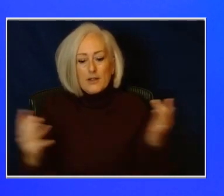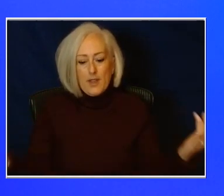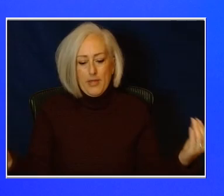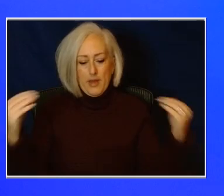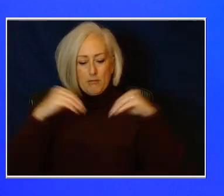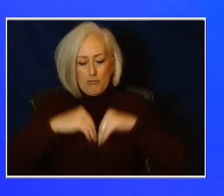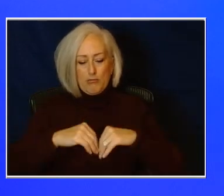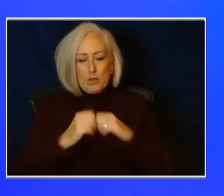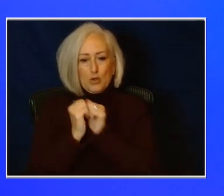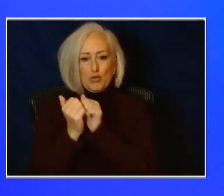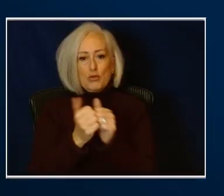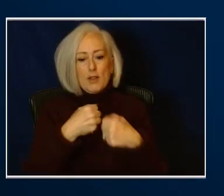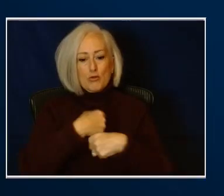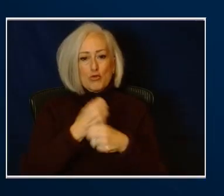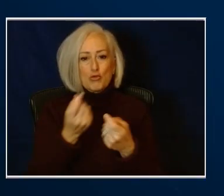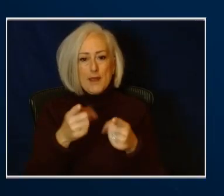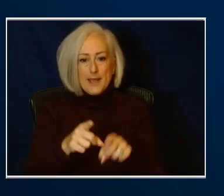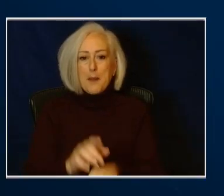to make that happen.